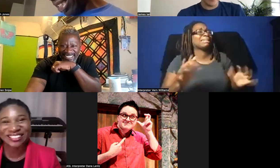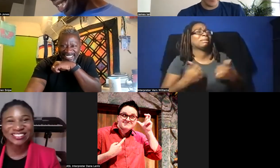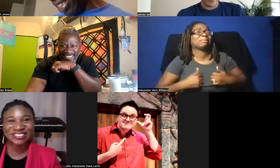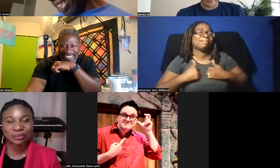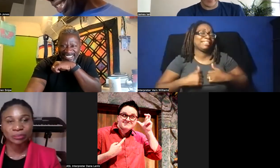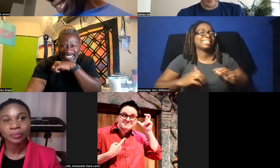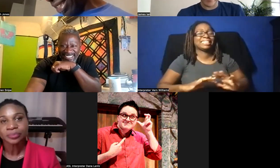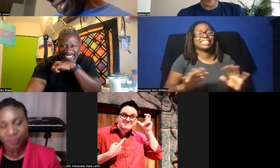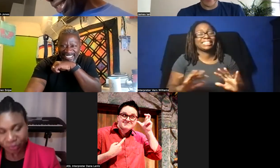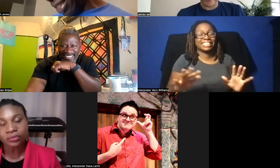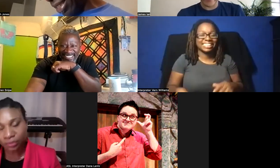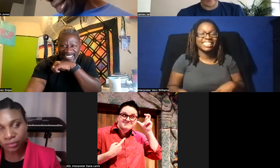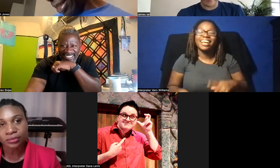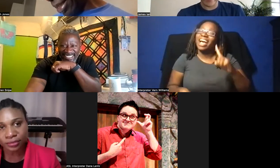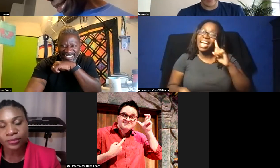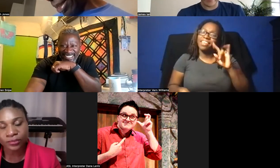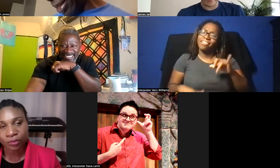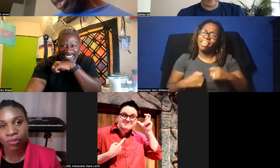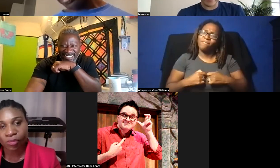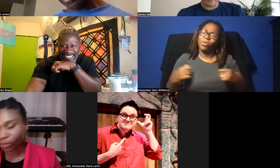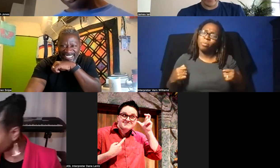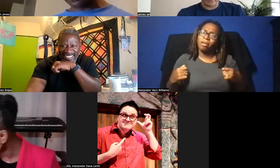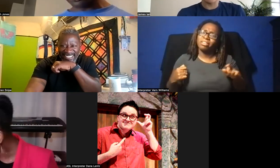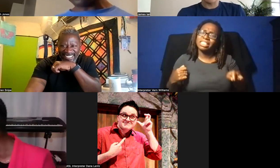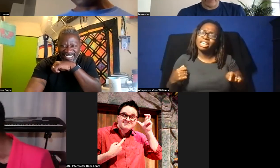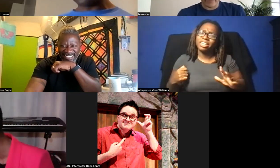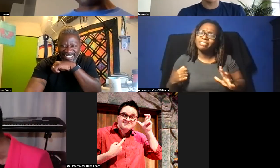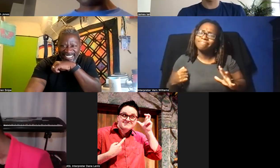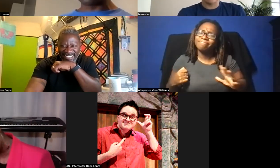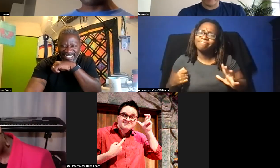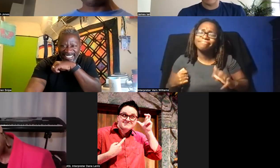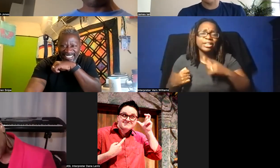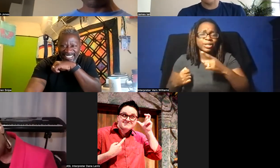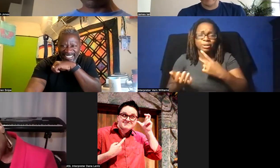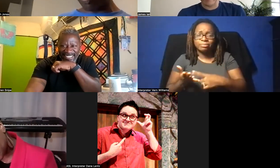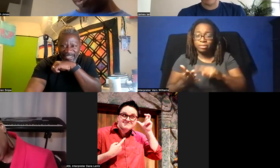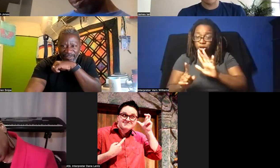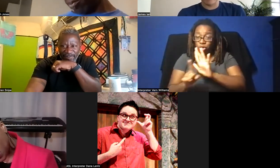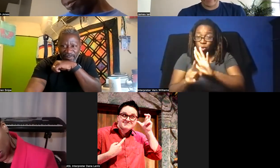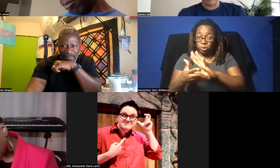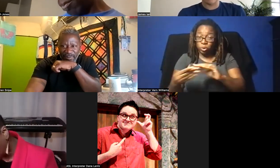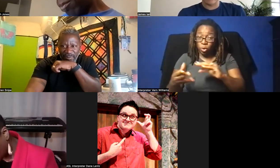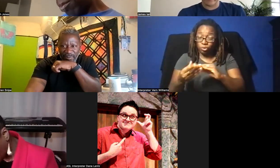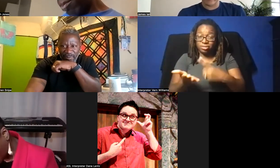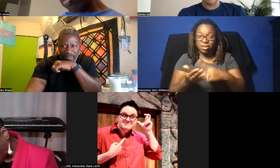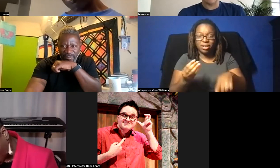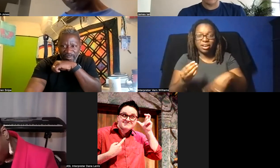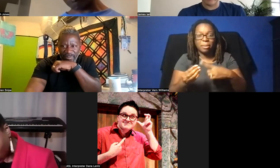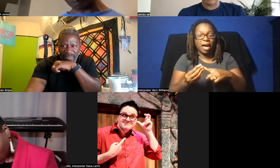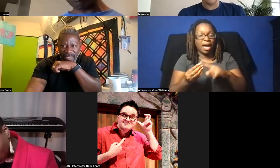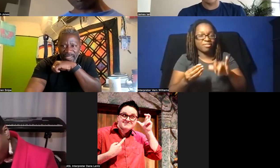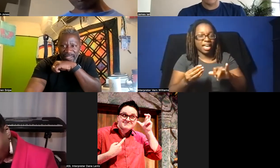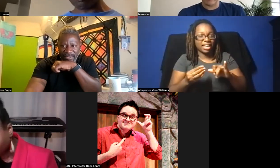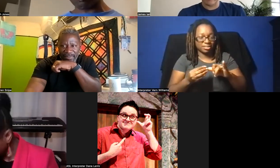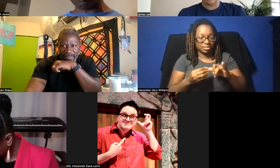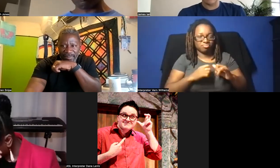I think the vulnerability is necessary, though. I think, you know, you talking, your story alone talks about like this hard exterior that